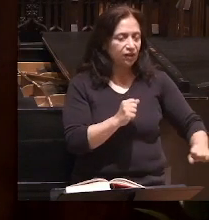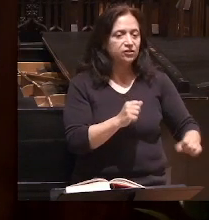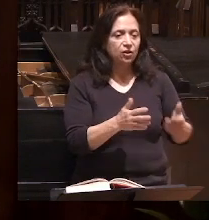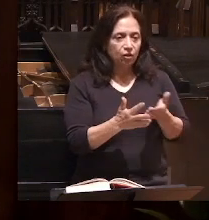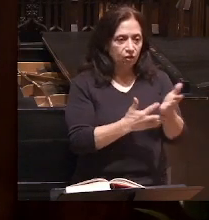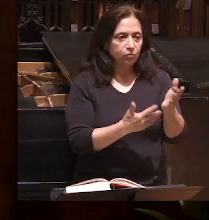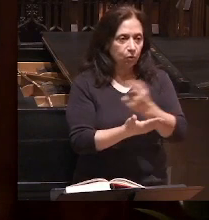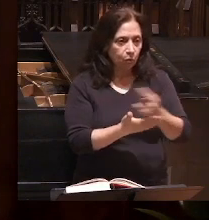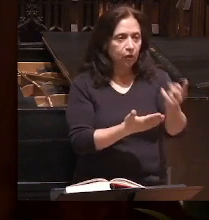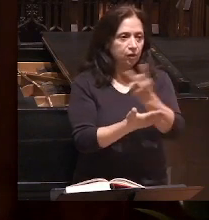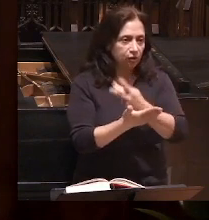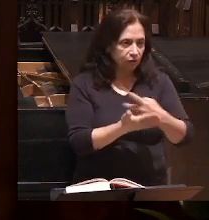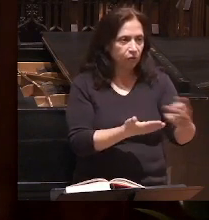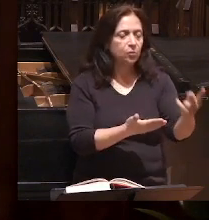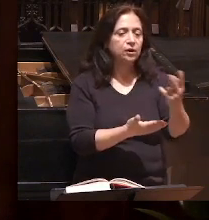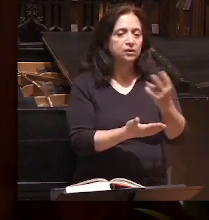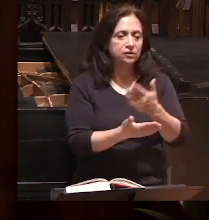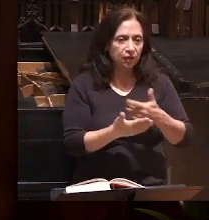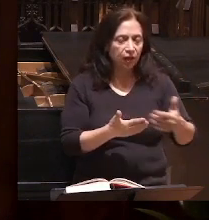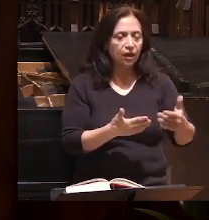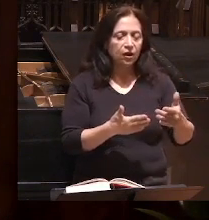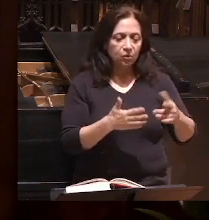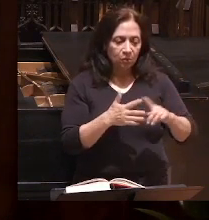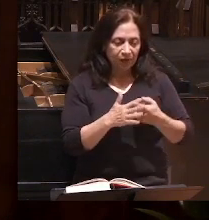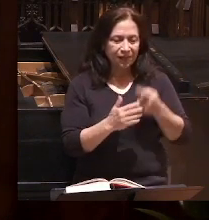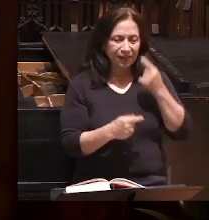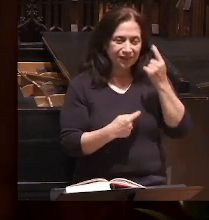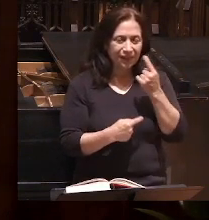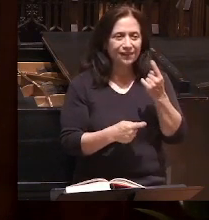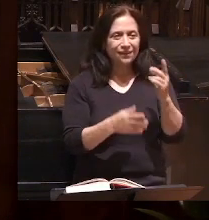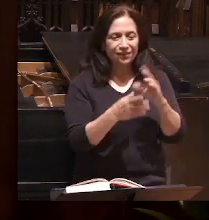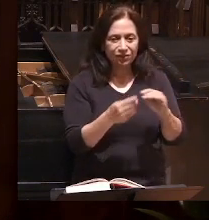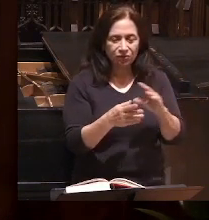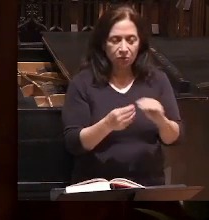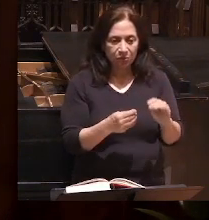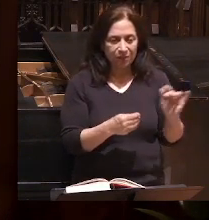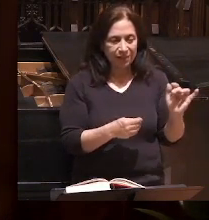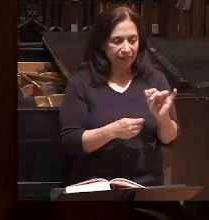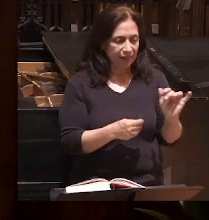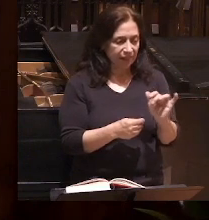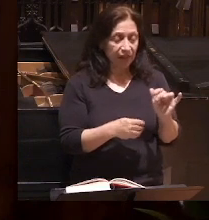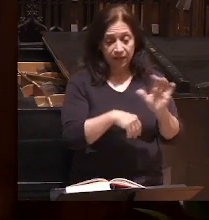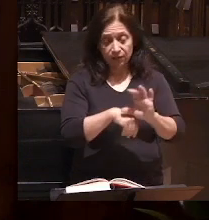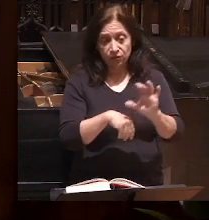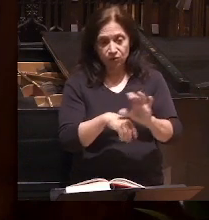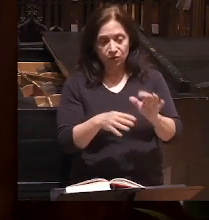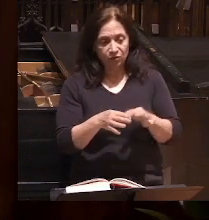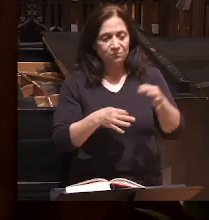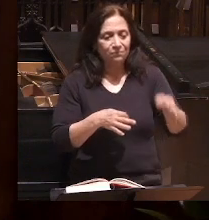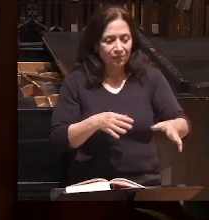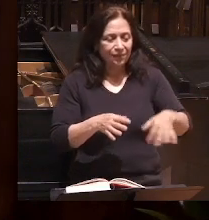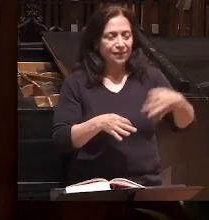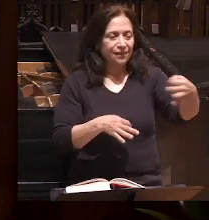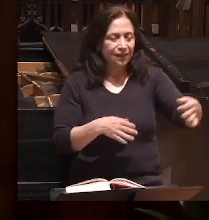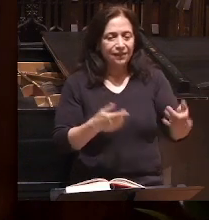to begin, if we might even begin to think that these stories, like we do in church settings,